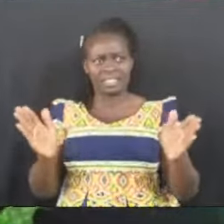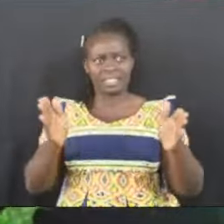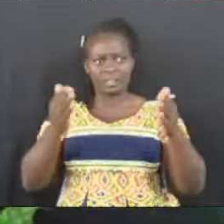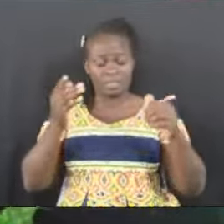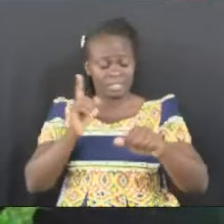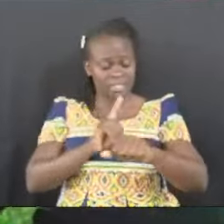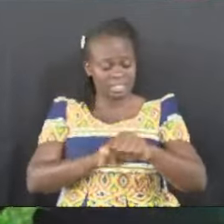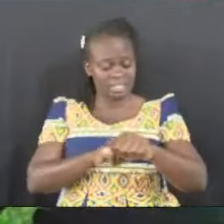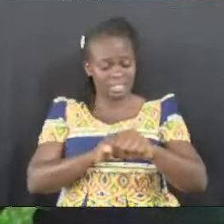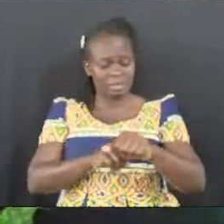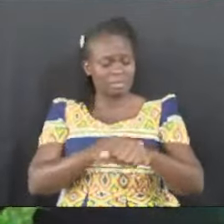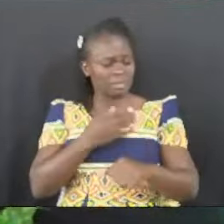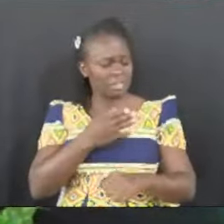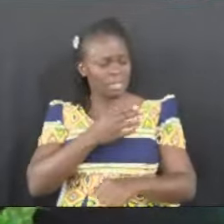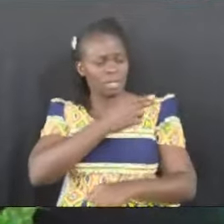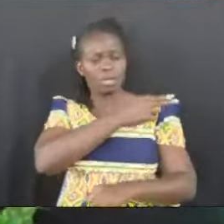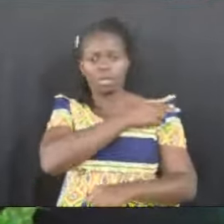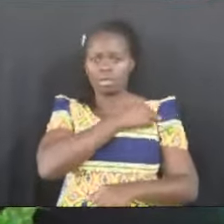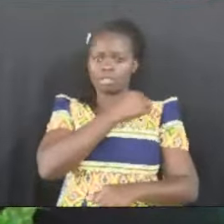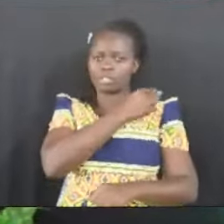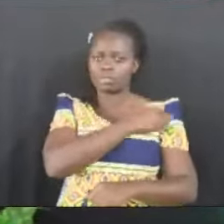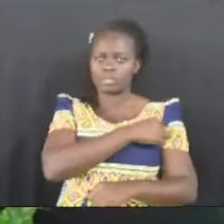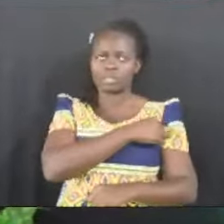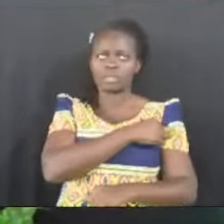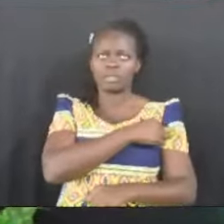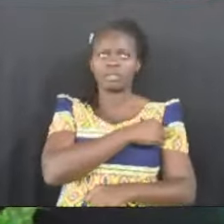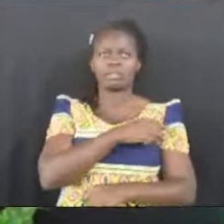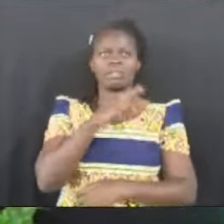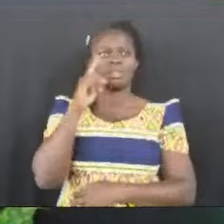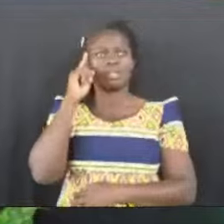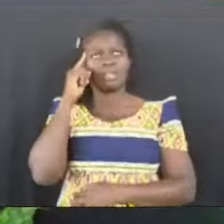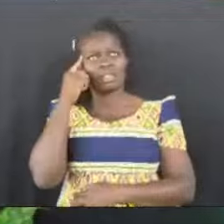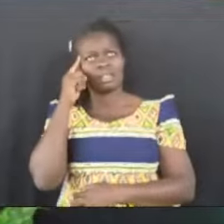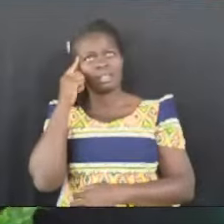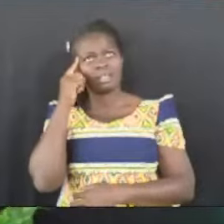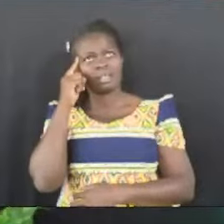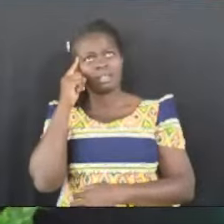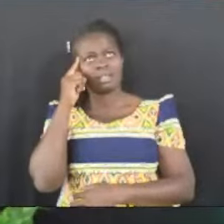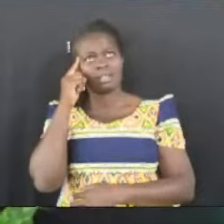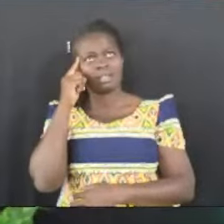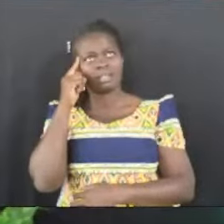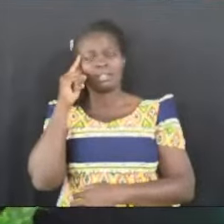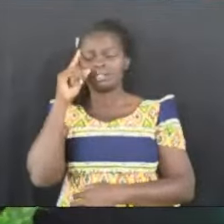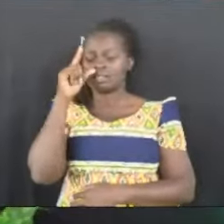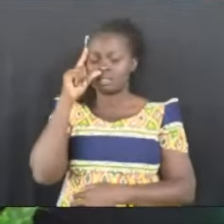hospital, of course, I was thinking all the time, and actually,